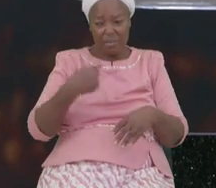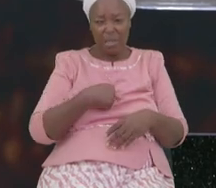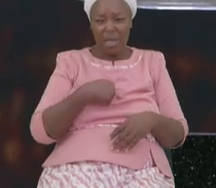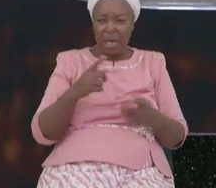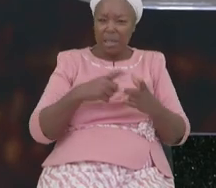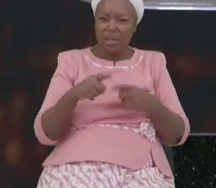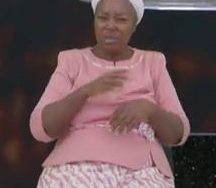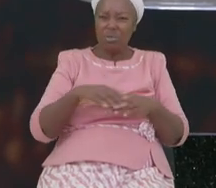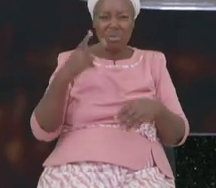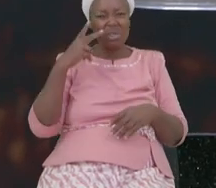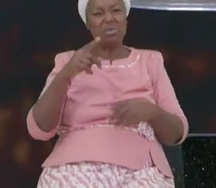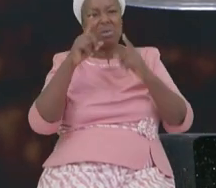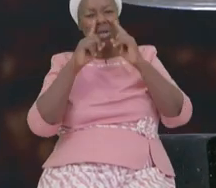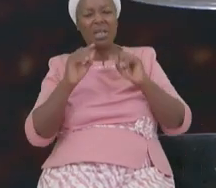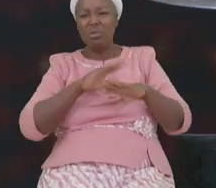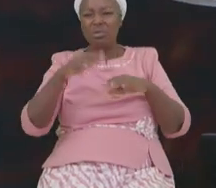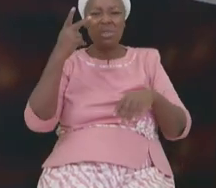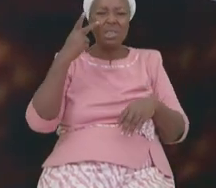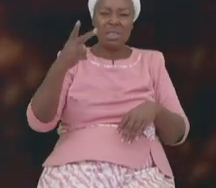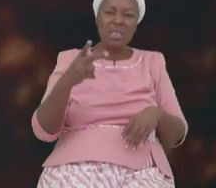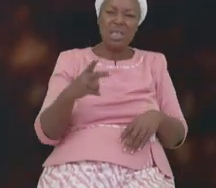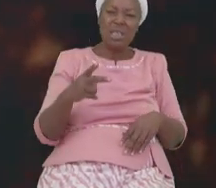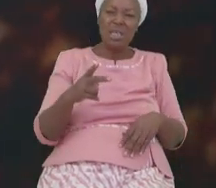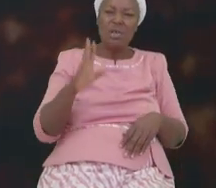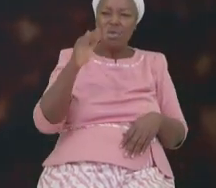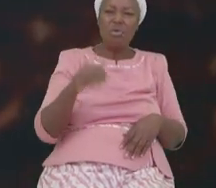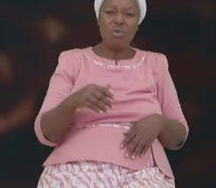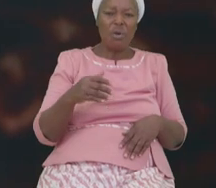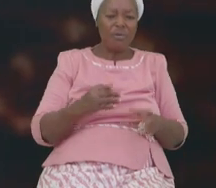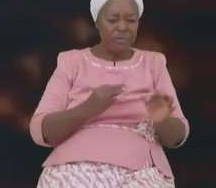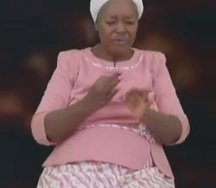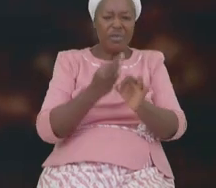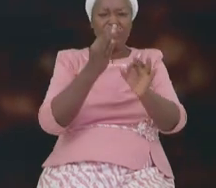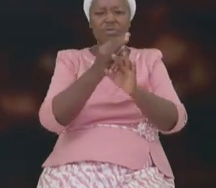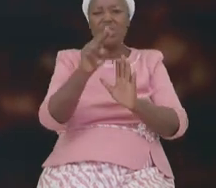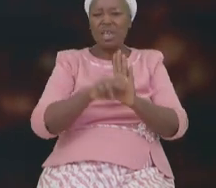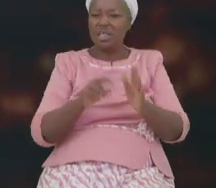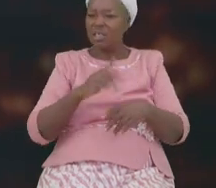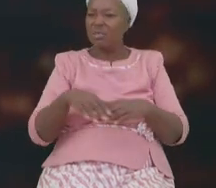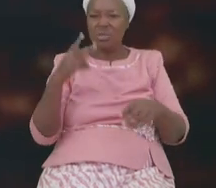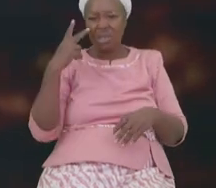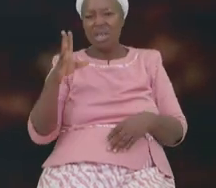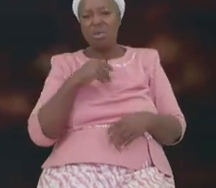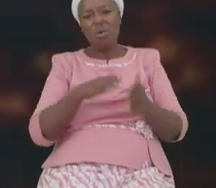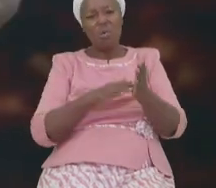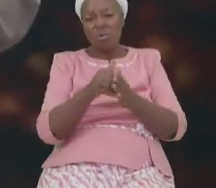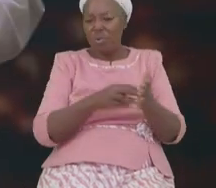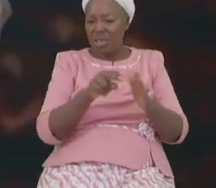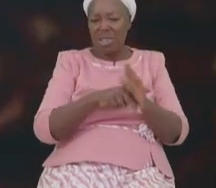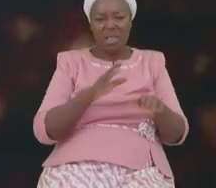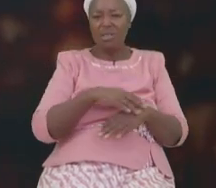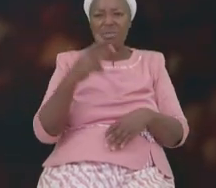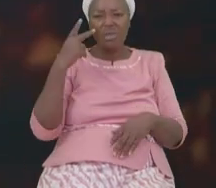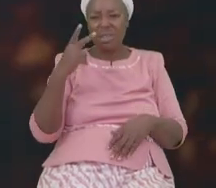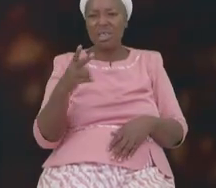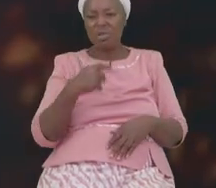your crying. They don't recognize your fearfulness. They don't recognize your weakness. They don't